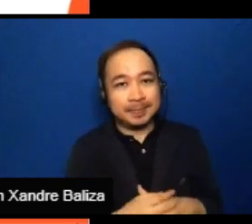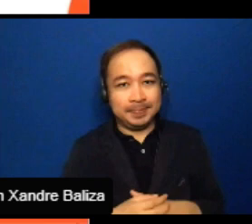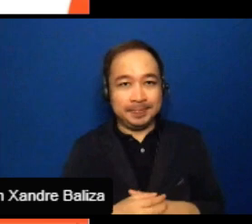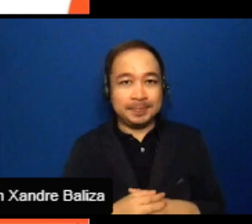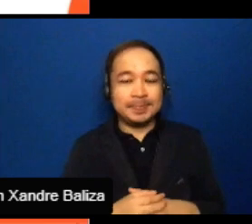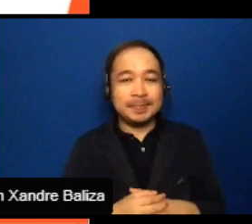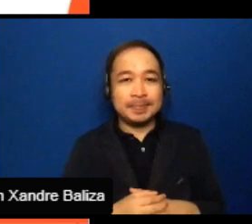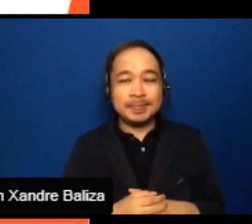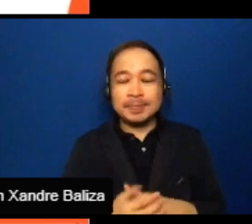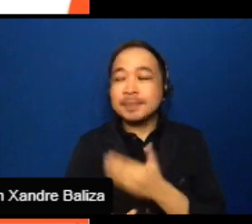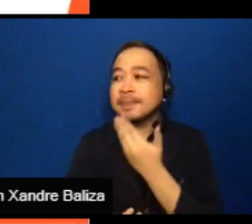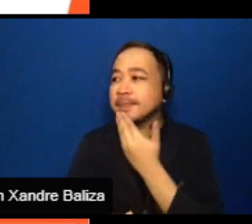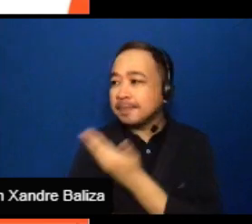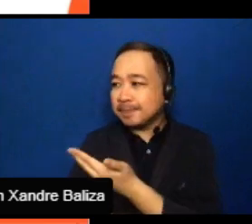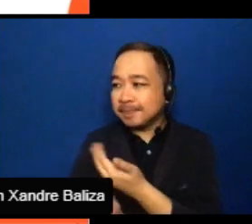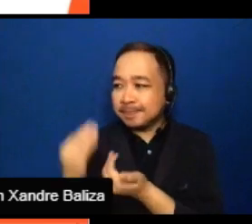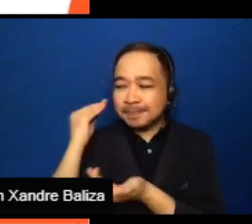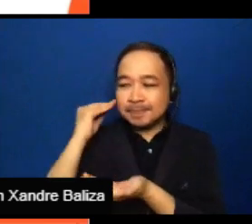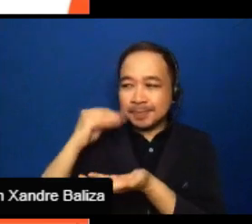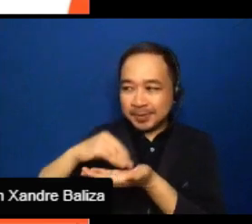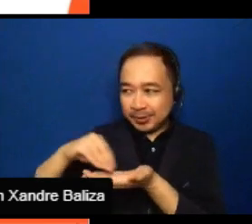Thank you, Secretary.